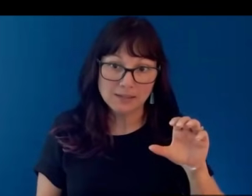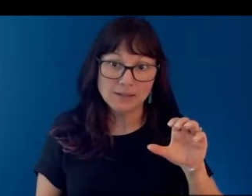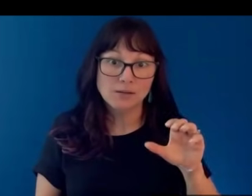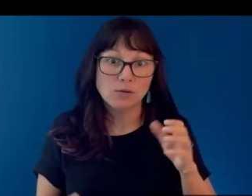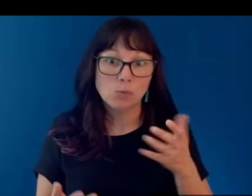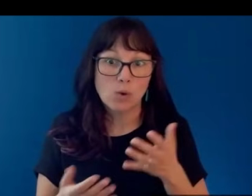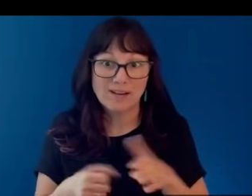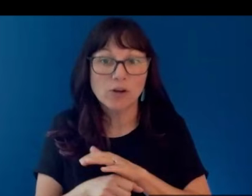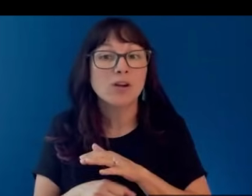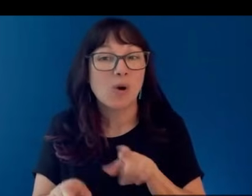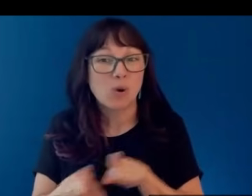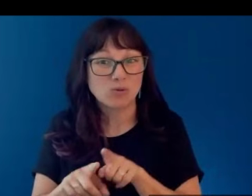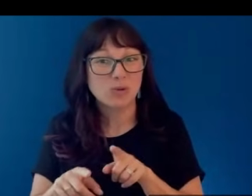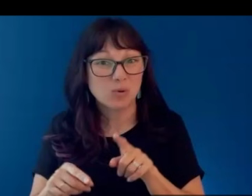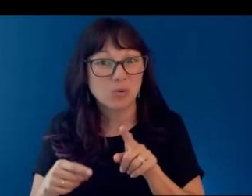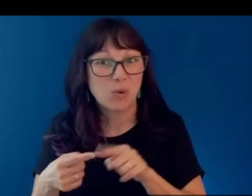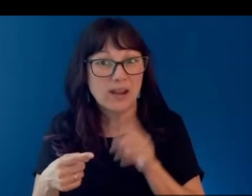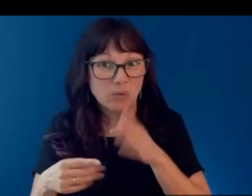when that ends.